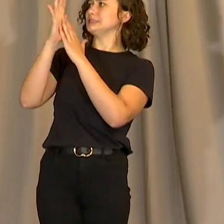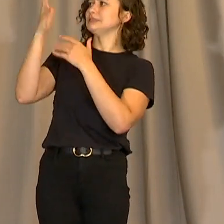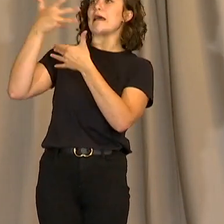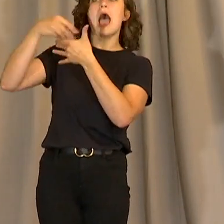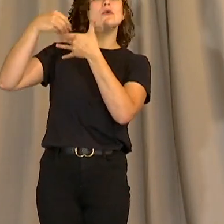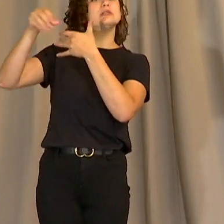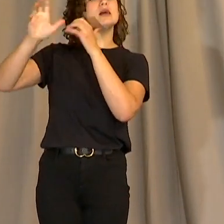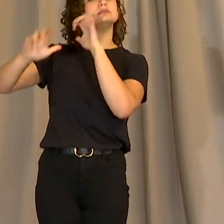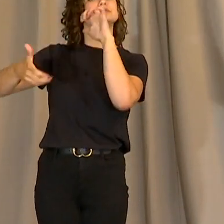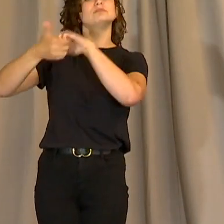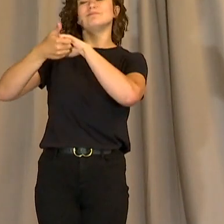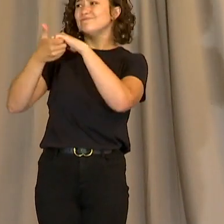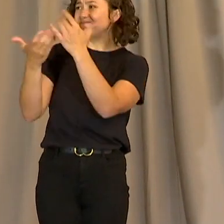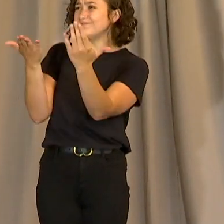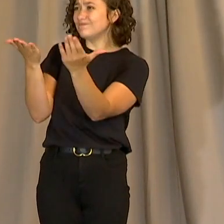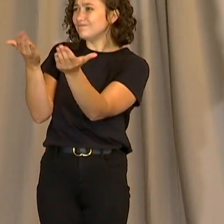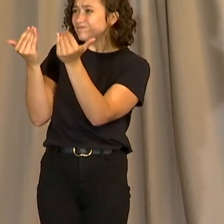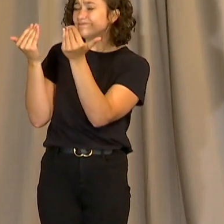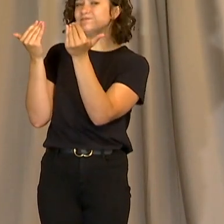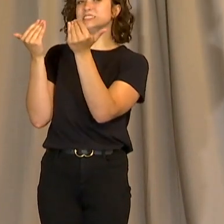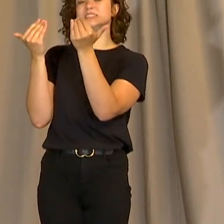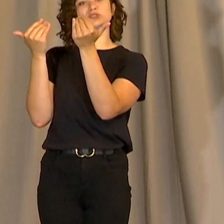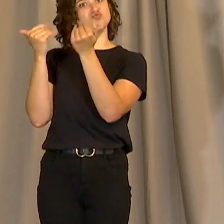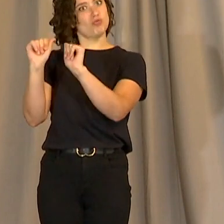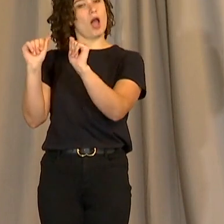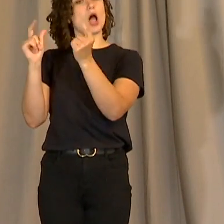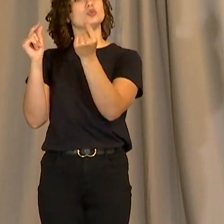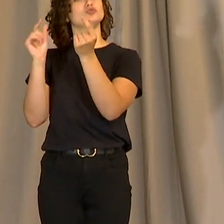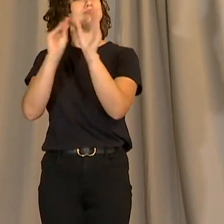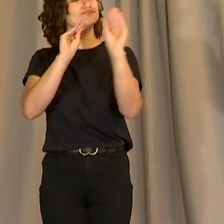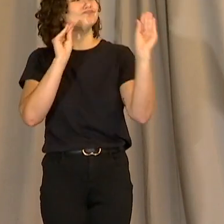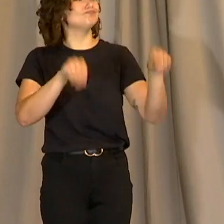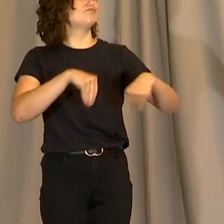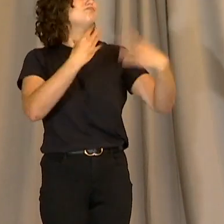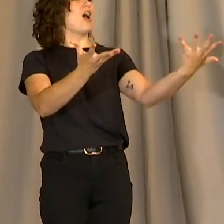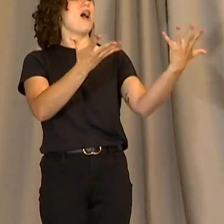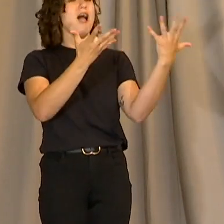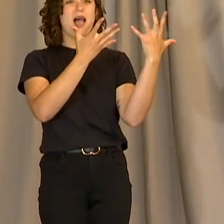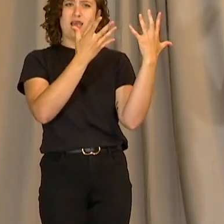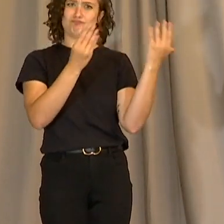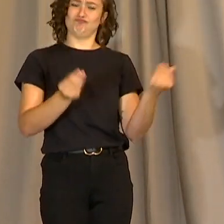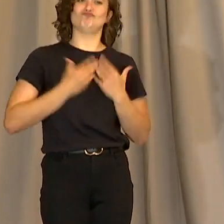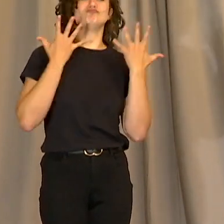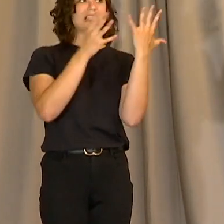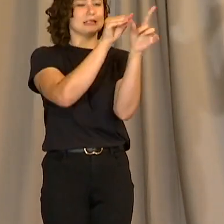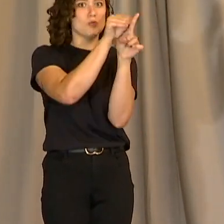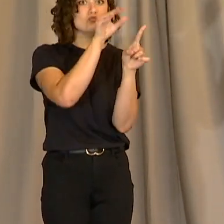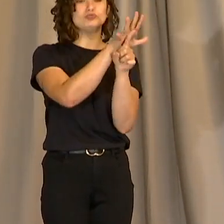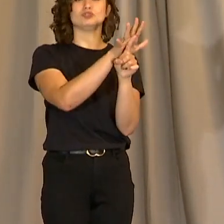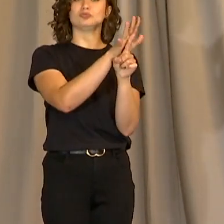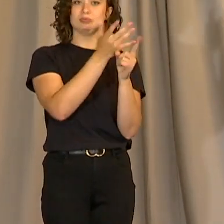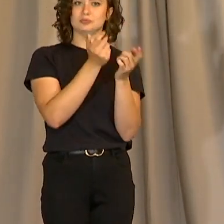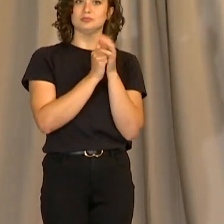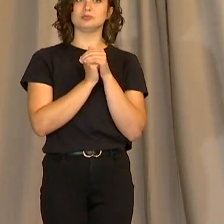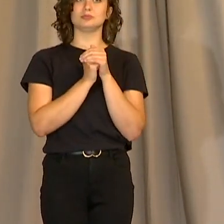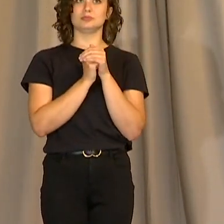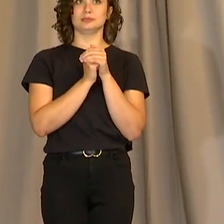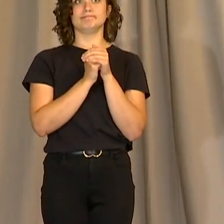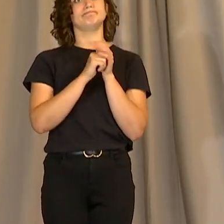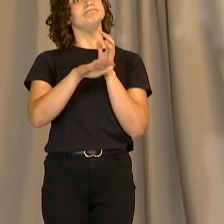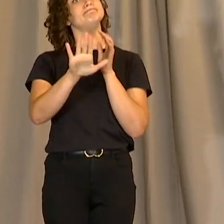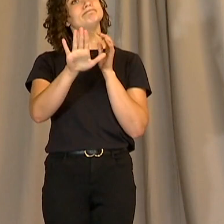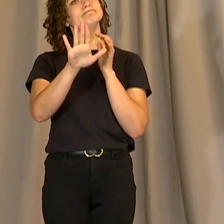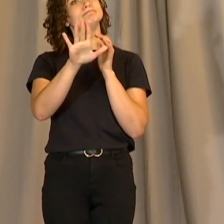to come in to try to give enrichment and exposure. I think we do need to do better trying to